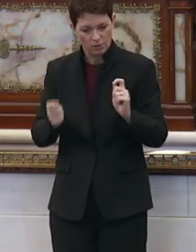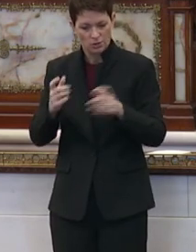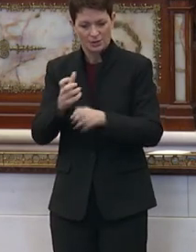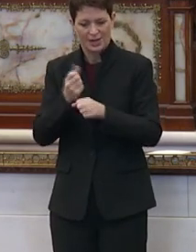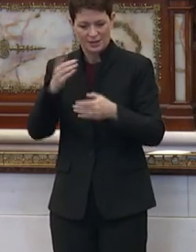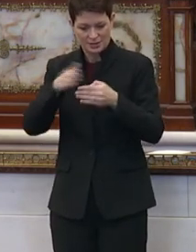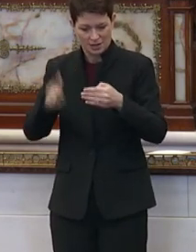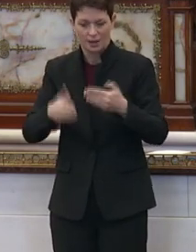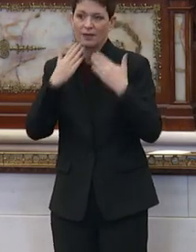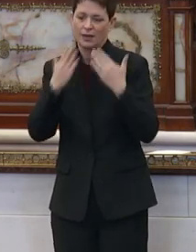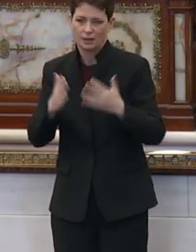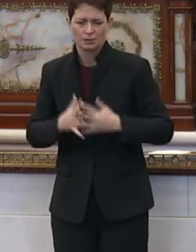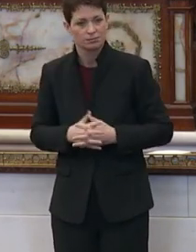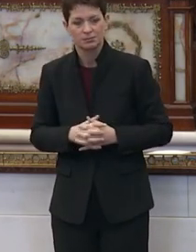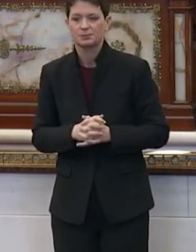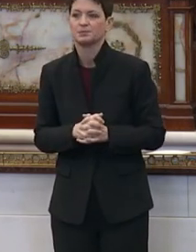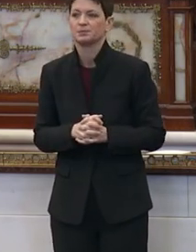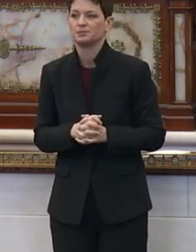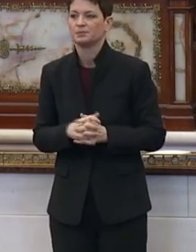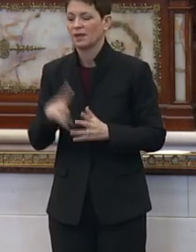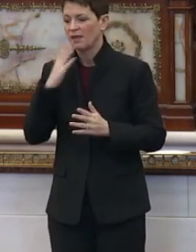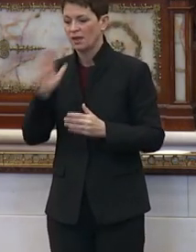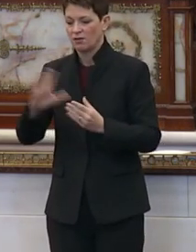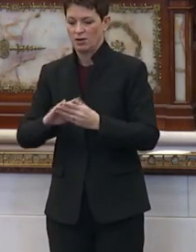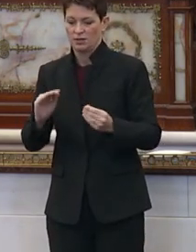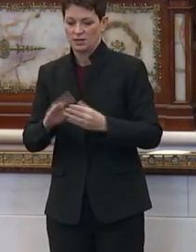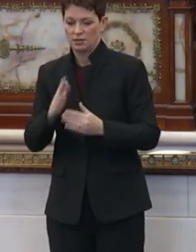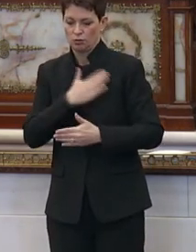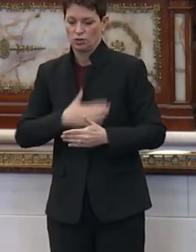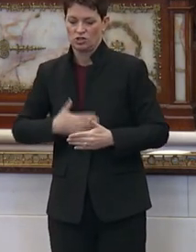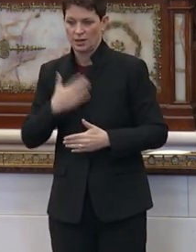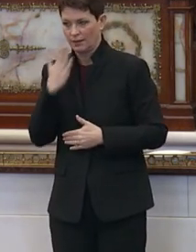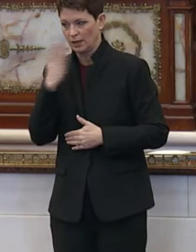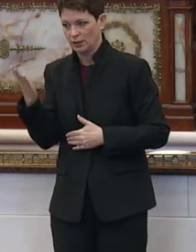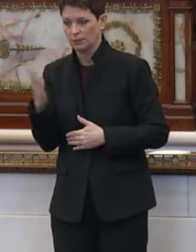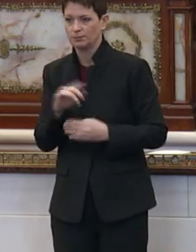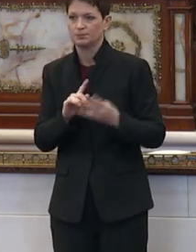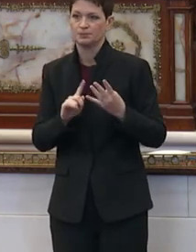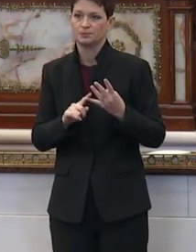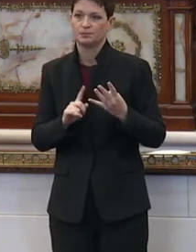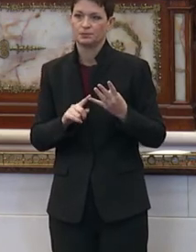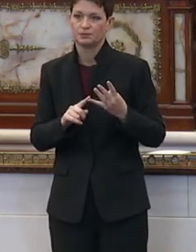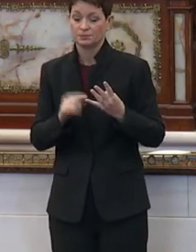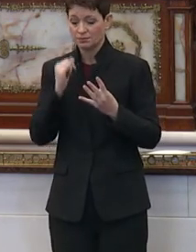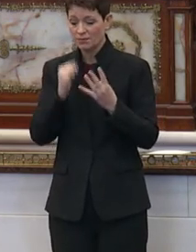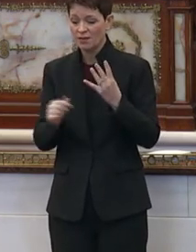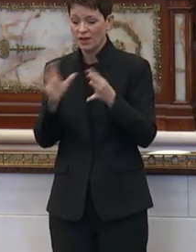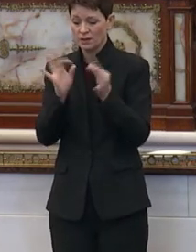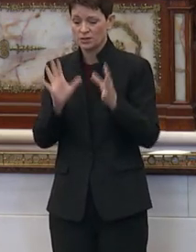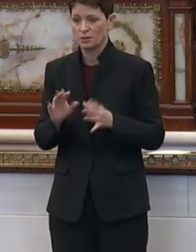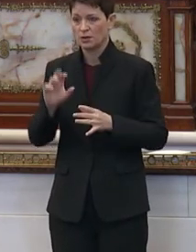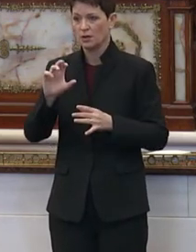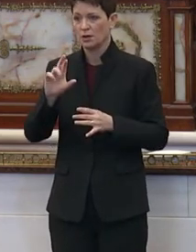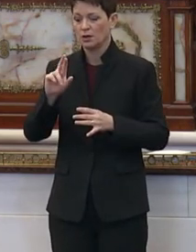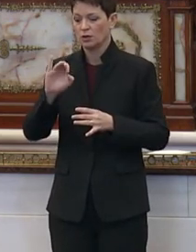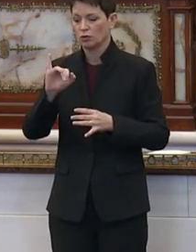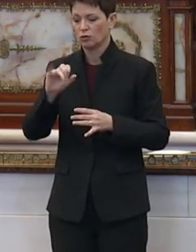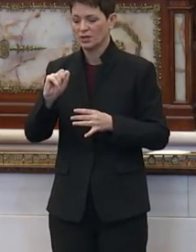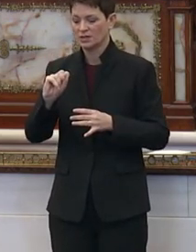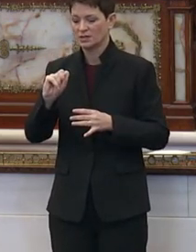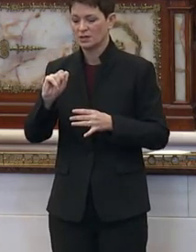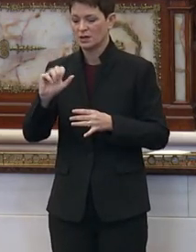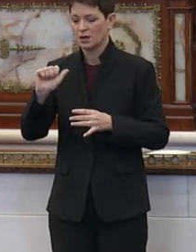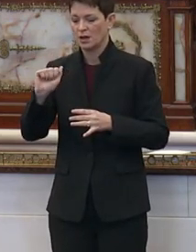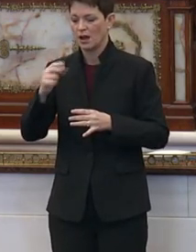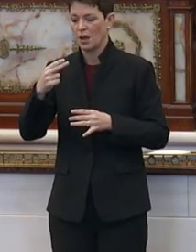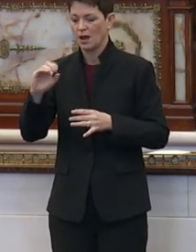done. Thank you. Thank you for your testimony. We appreciate it. The final speaker is Chris